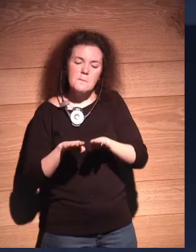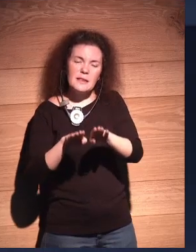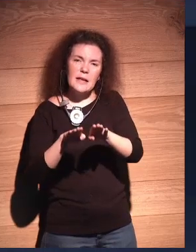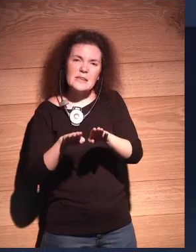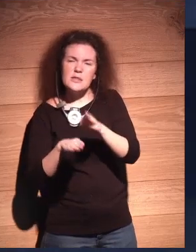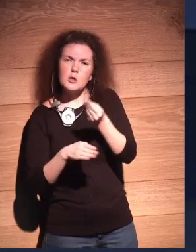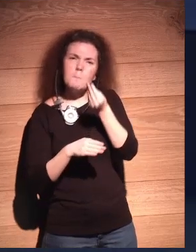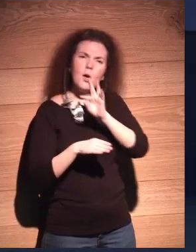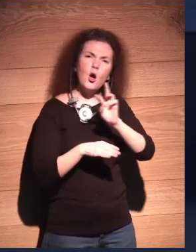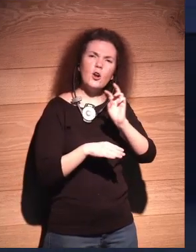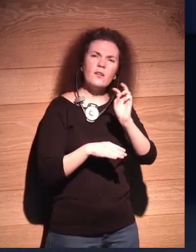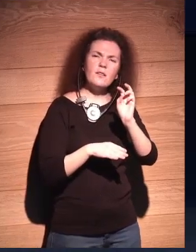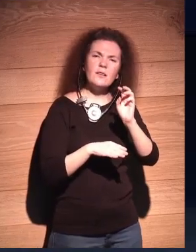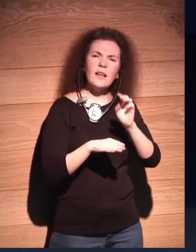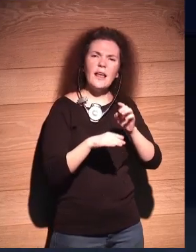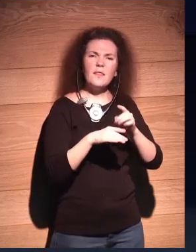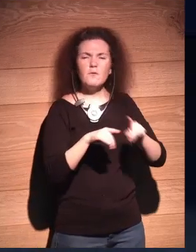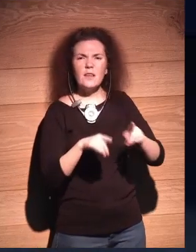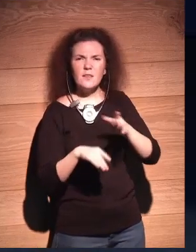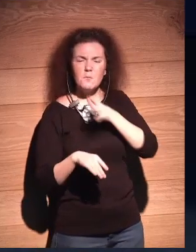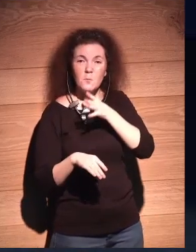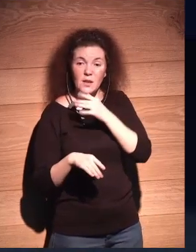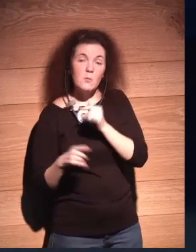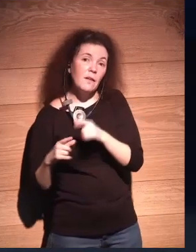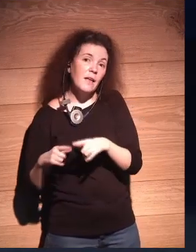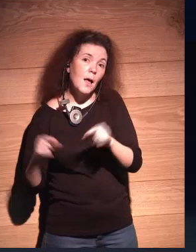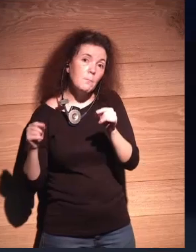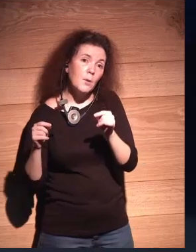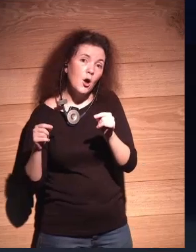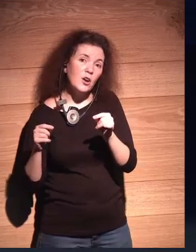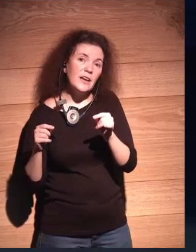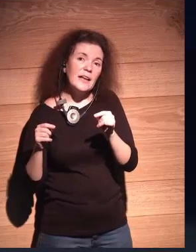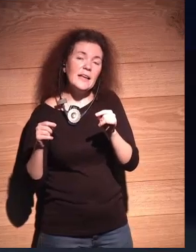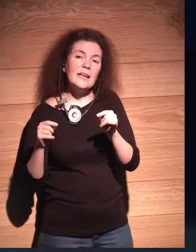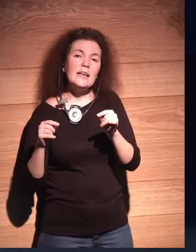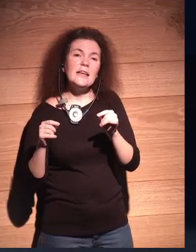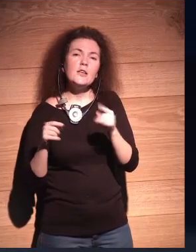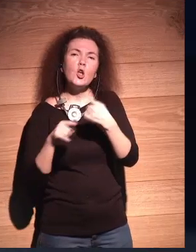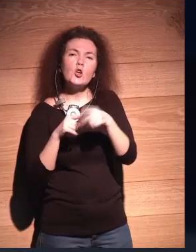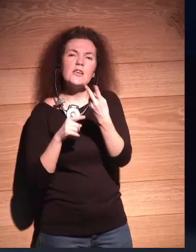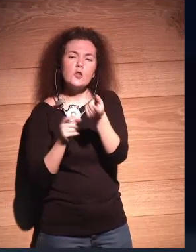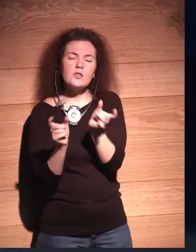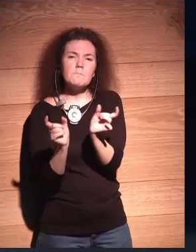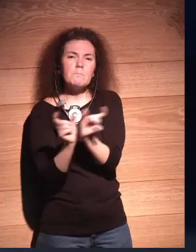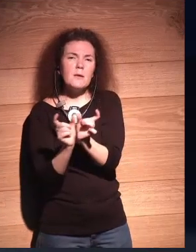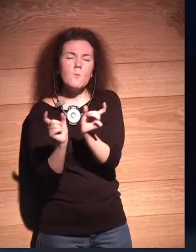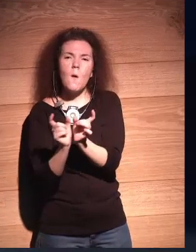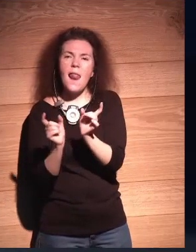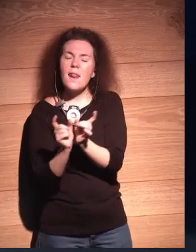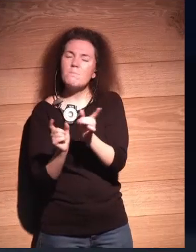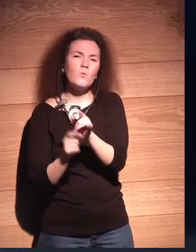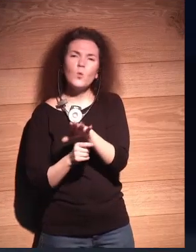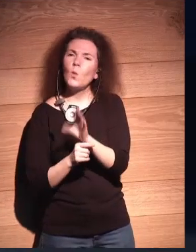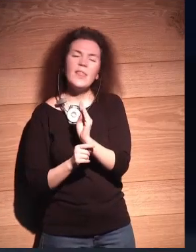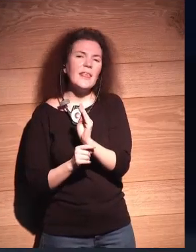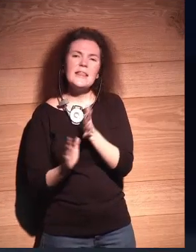meaning. This kind of rhyming to something makes it somehow more beautiful, more meaningful. Why? Because